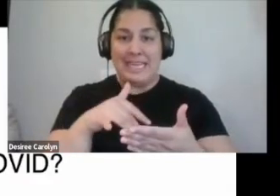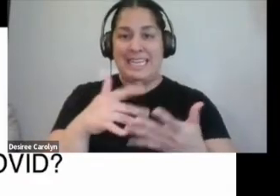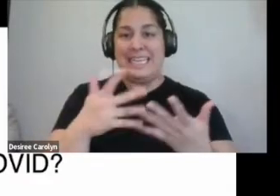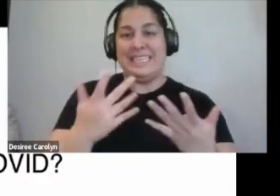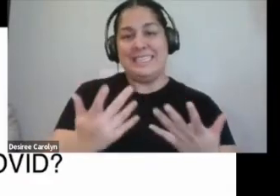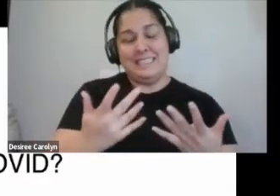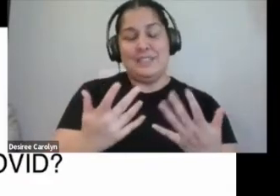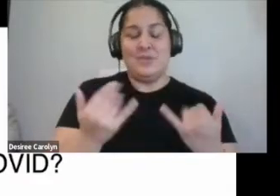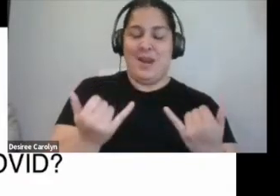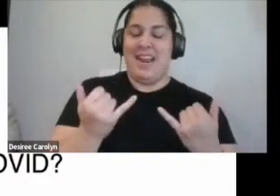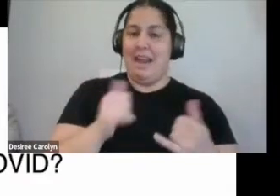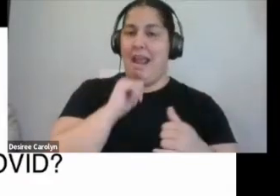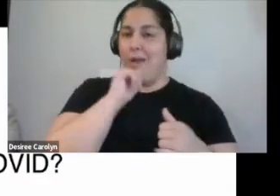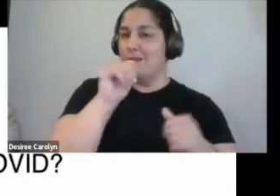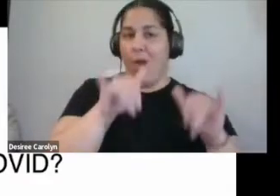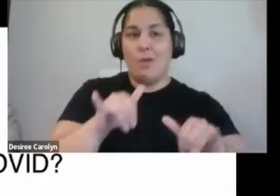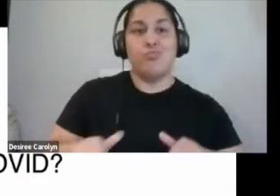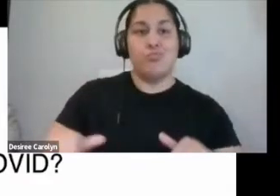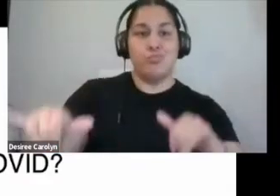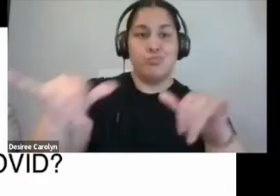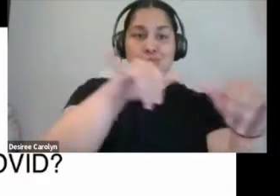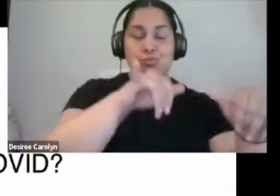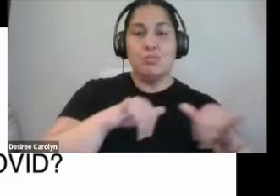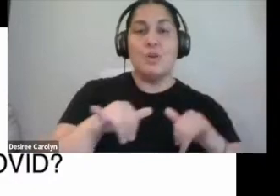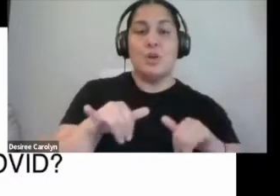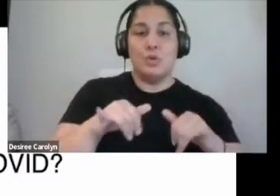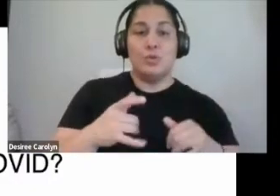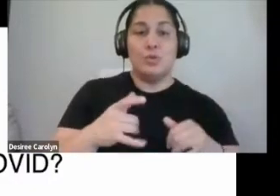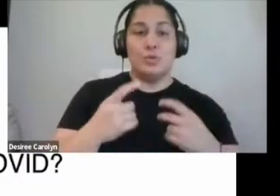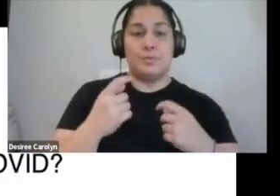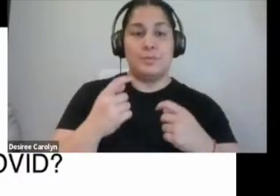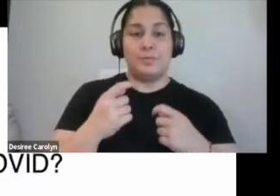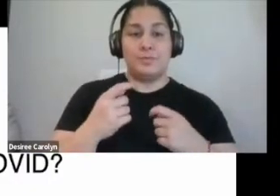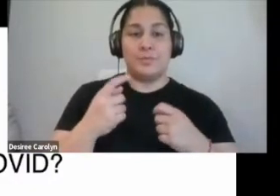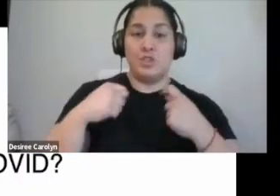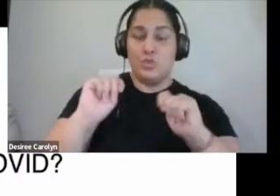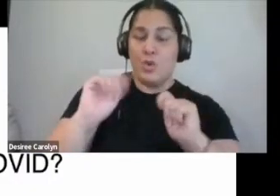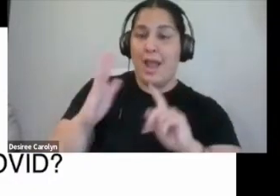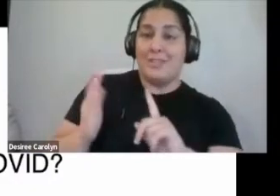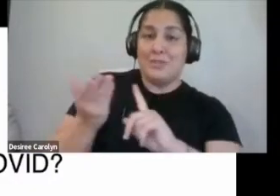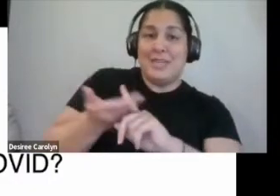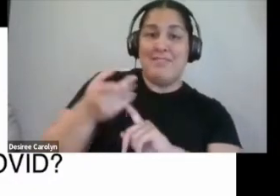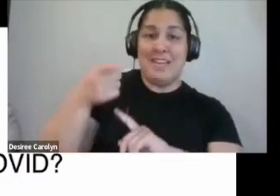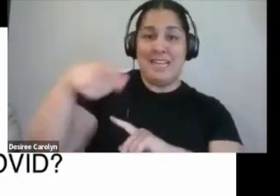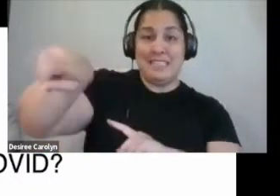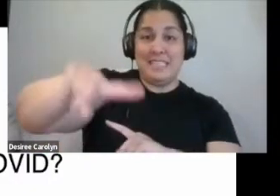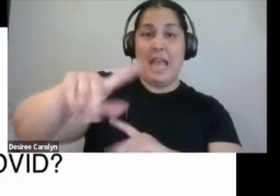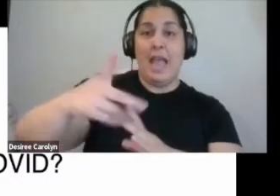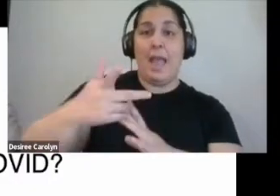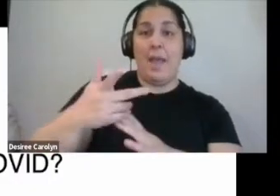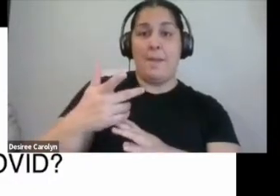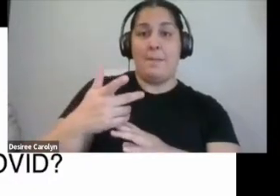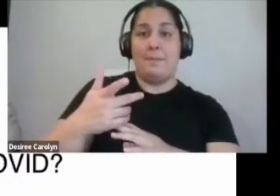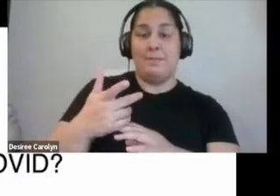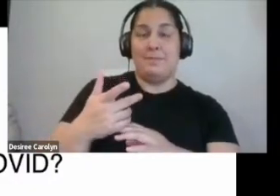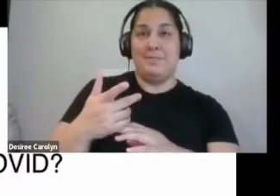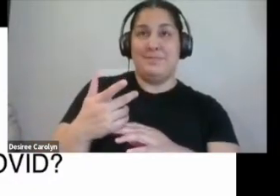regulatory agencies to accept what I think are actually the most useful endpoints, which are how people